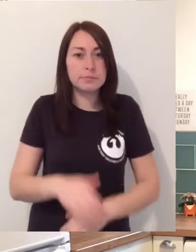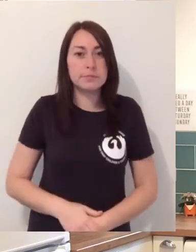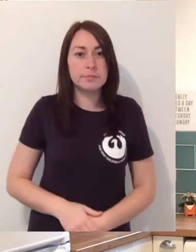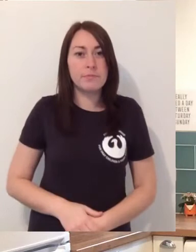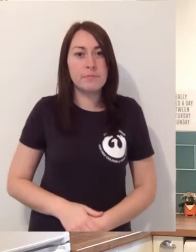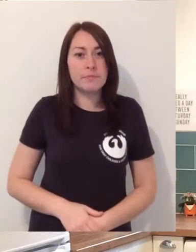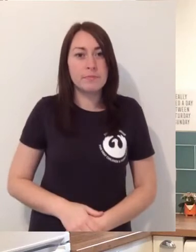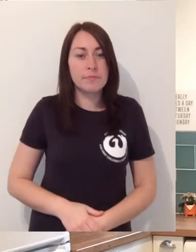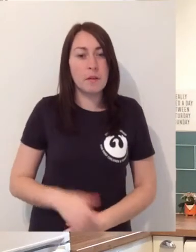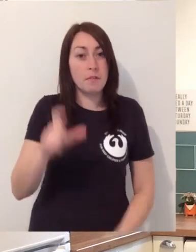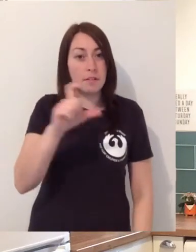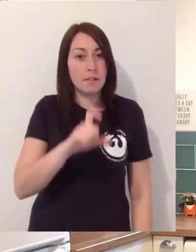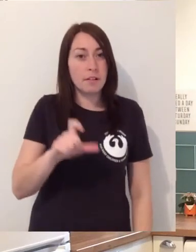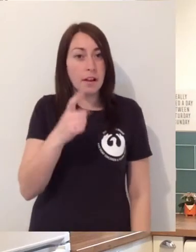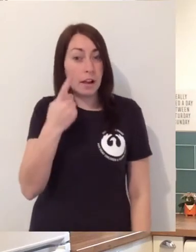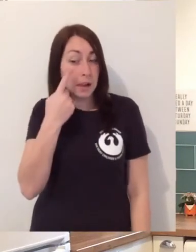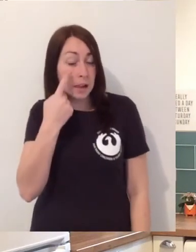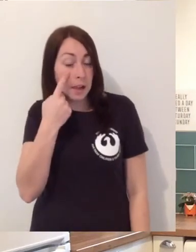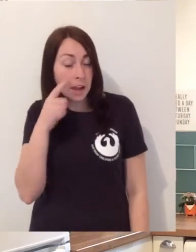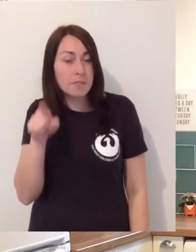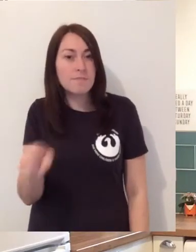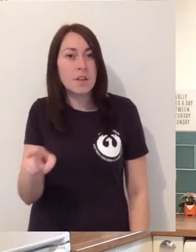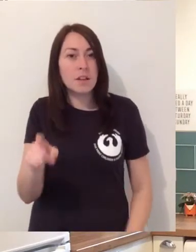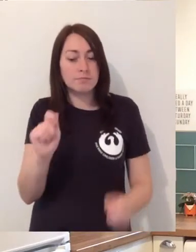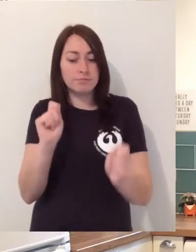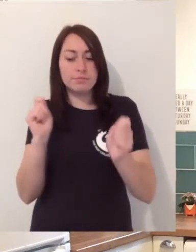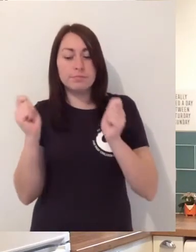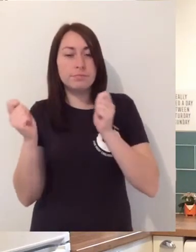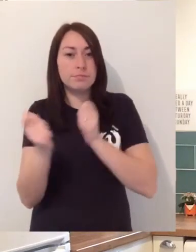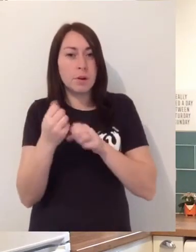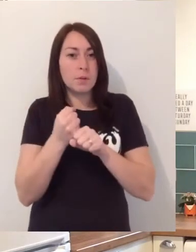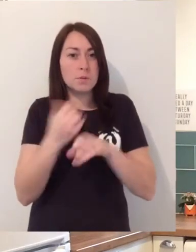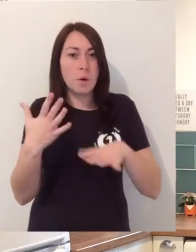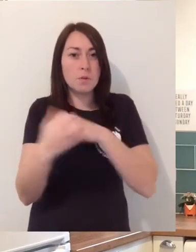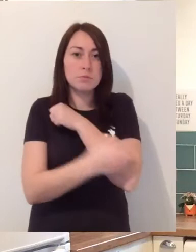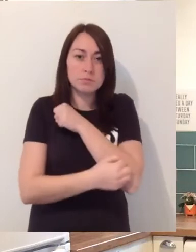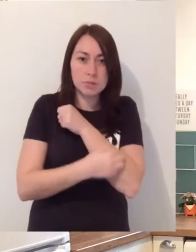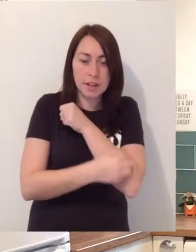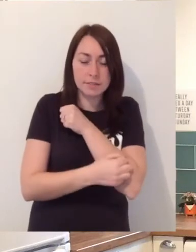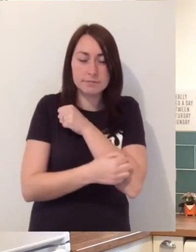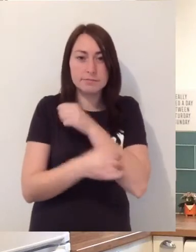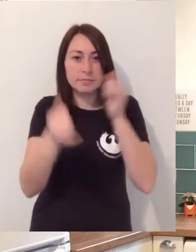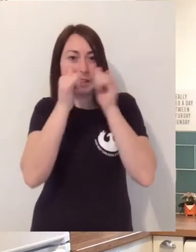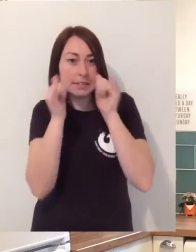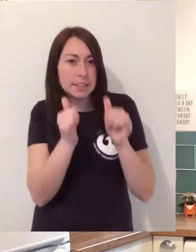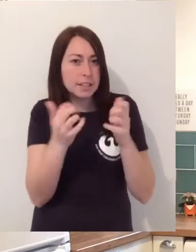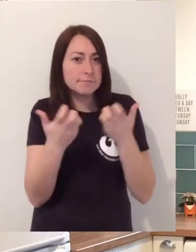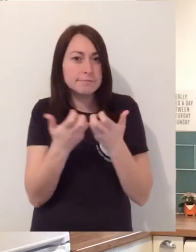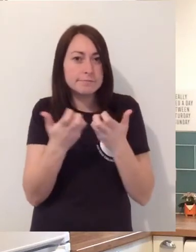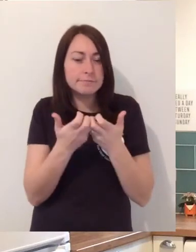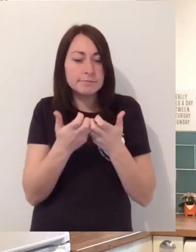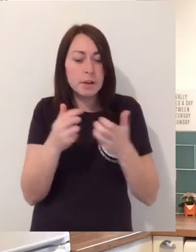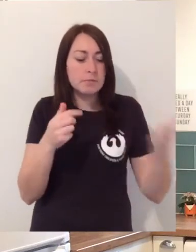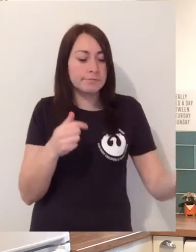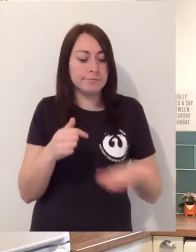less time. Just watch out, they'll start to change colour, just start to go slightly golden brown. When you test them, you can feel them with